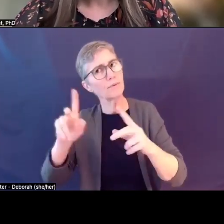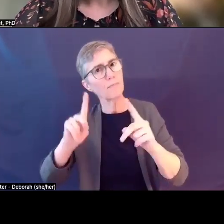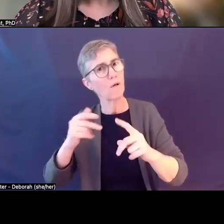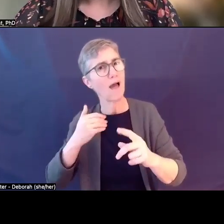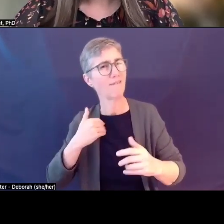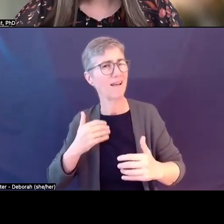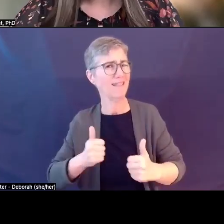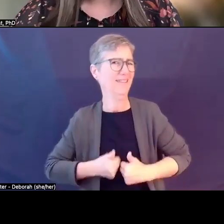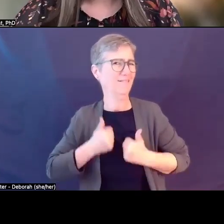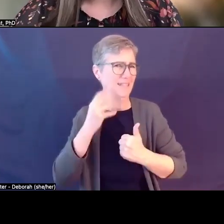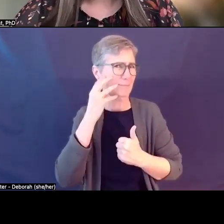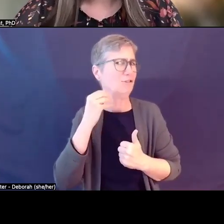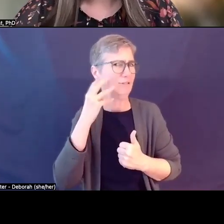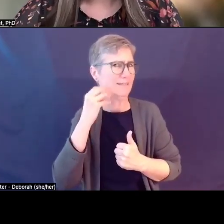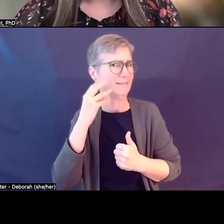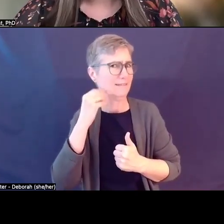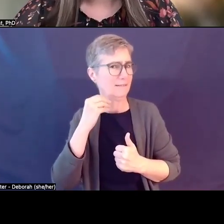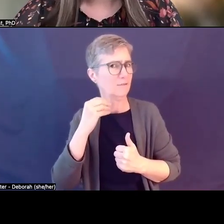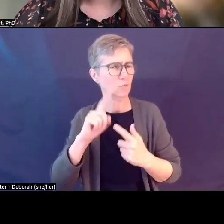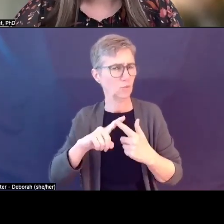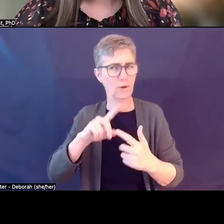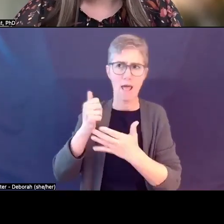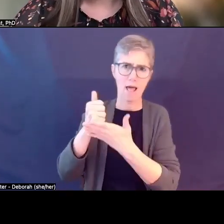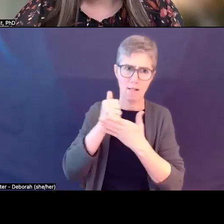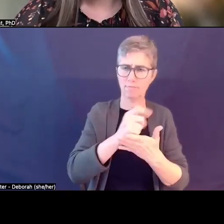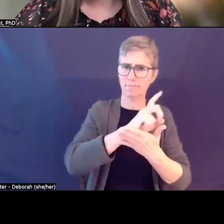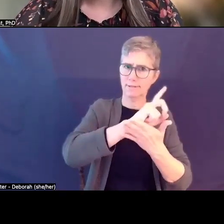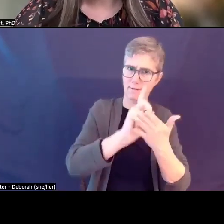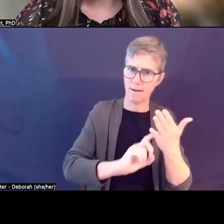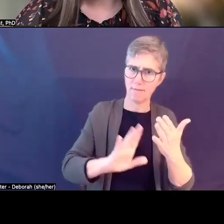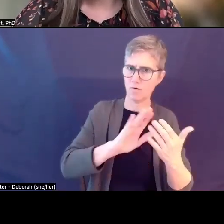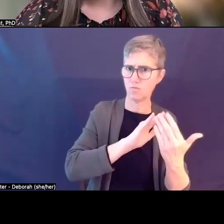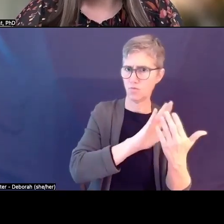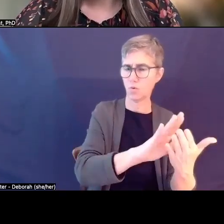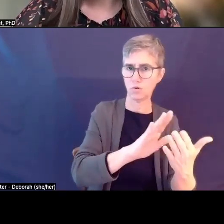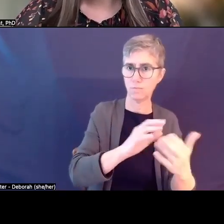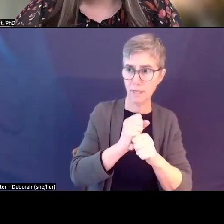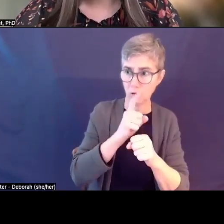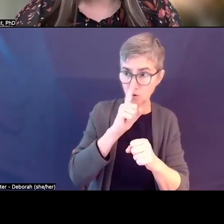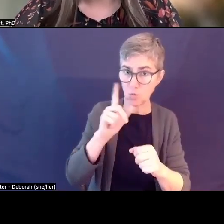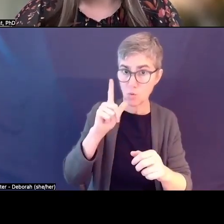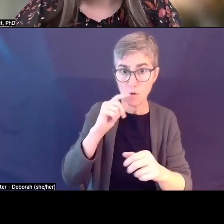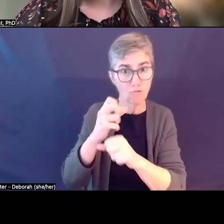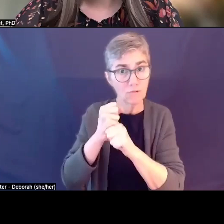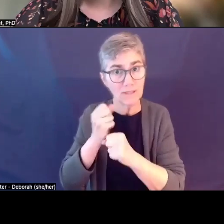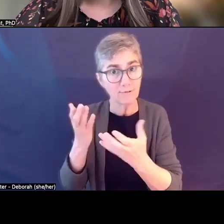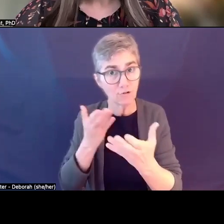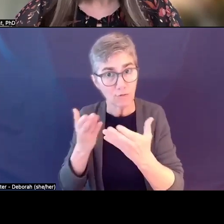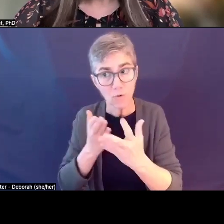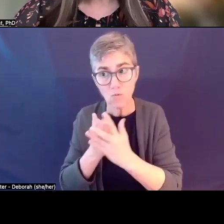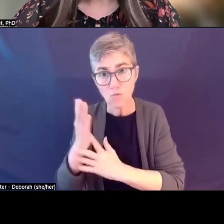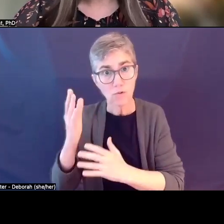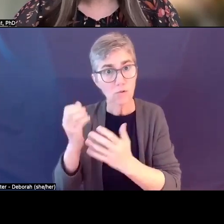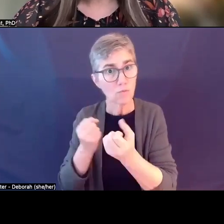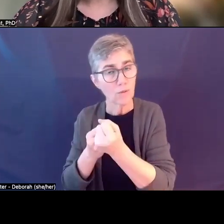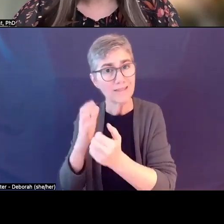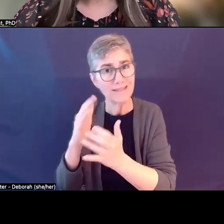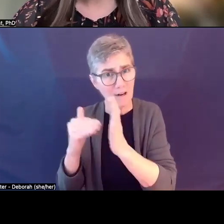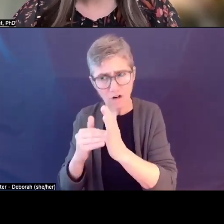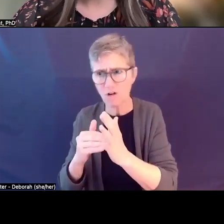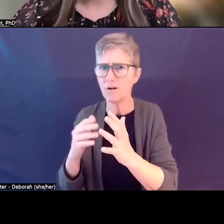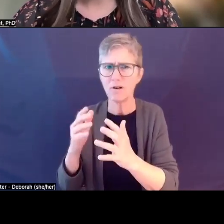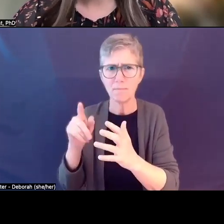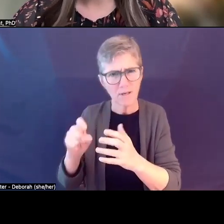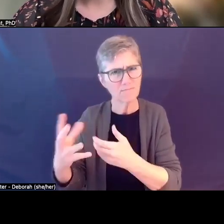system into their approach, as there was recognition that the people who were receiving services through the support centers needed to be part